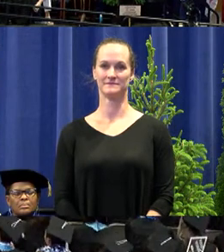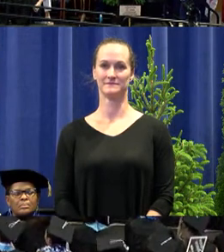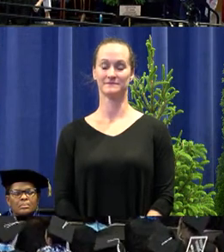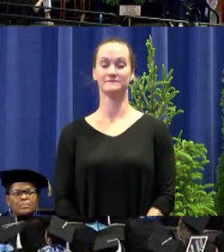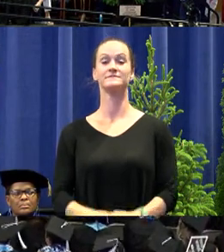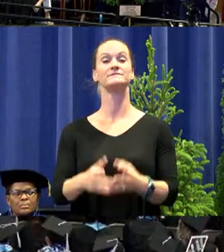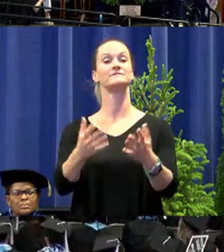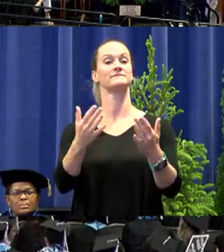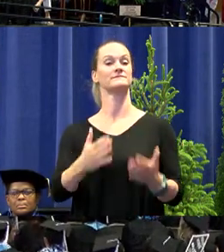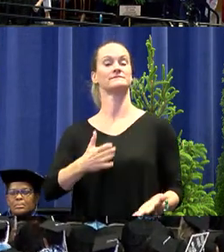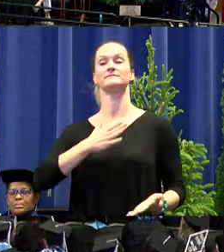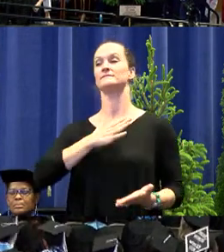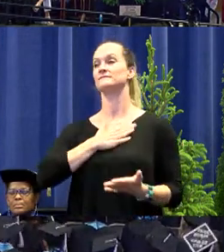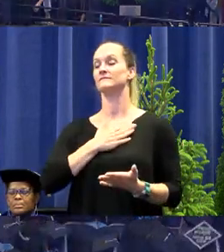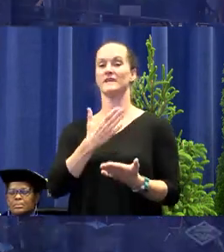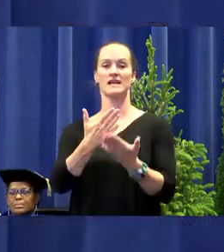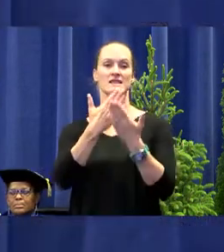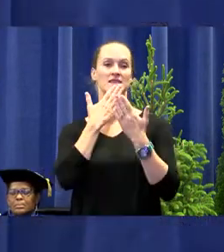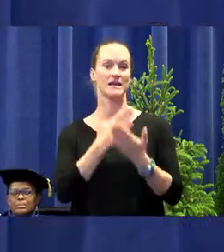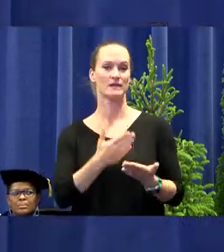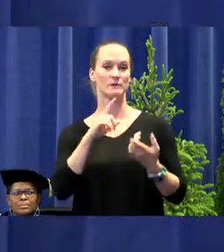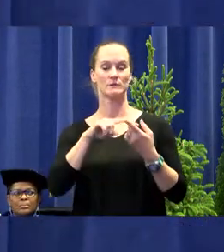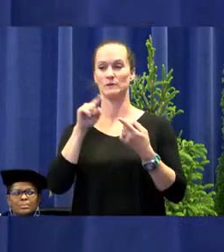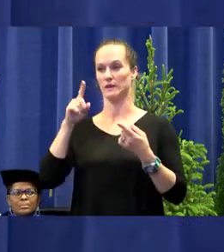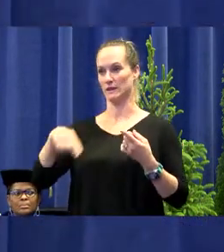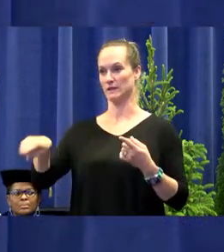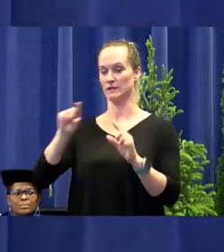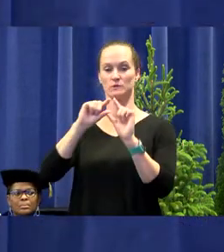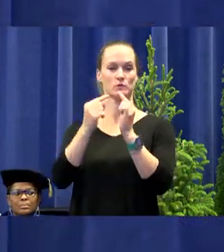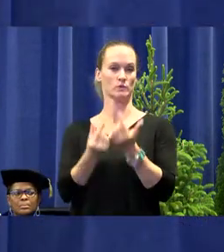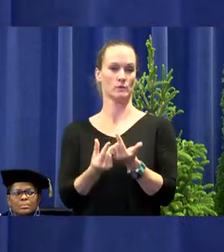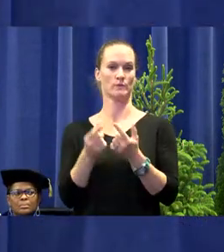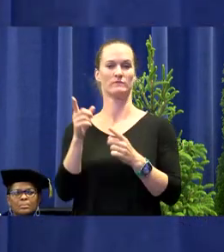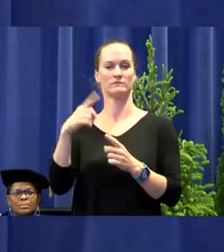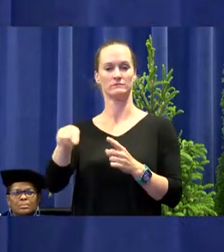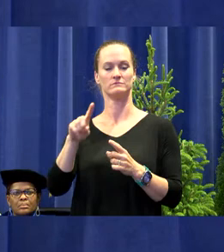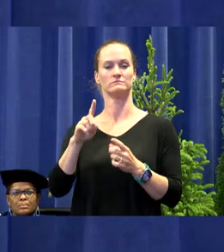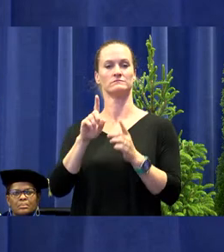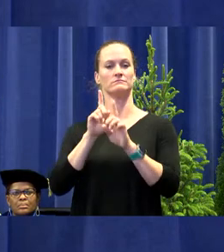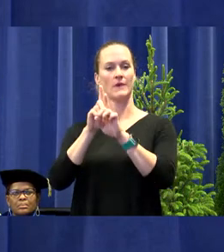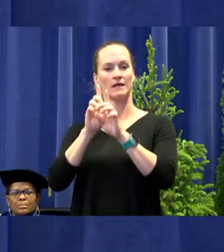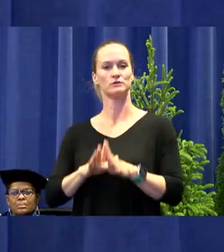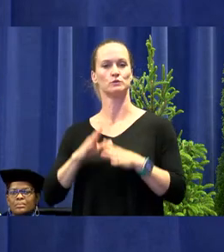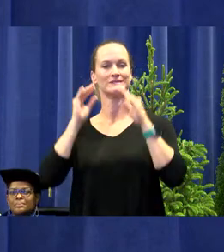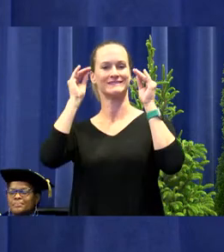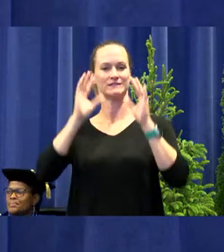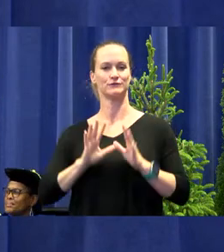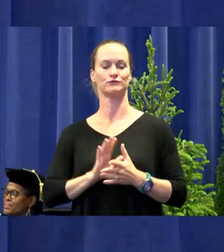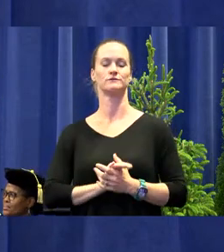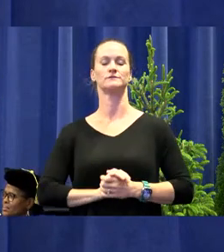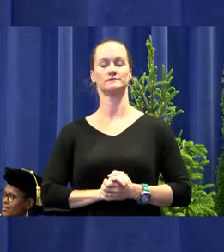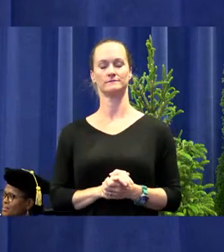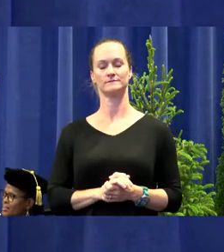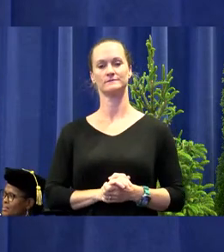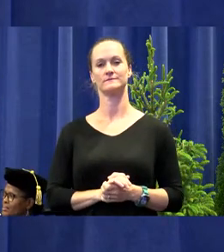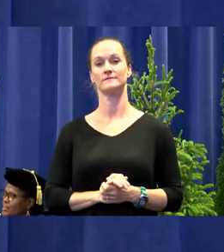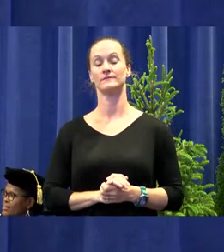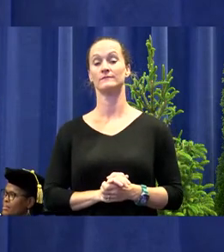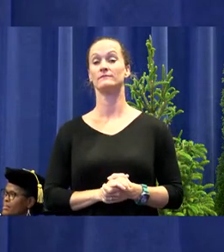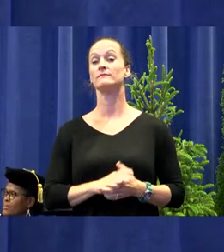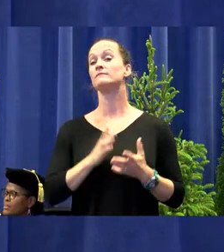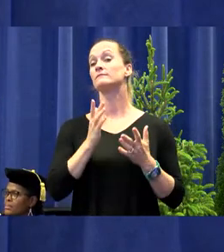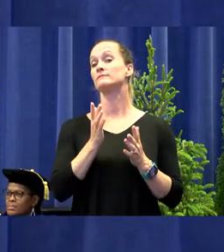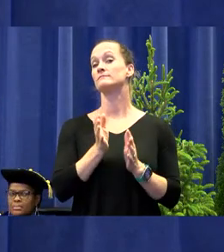I add my personal thanks to this outstanding group of dedicated and caring mentors and teachers. In key